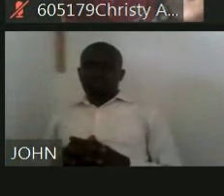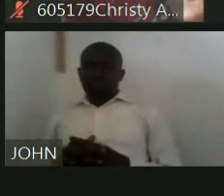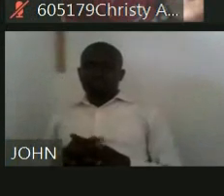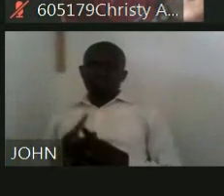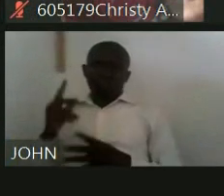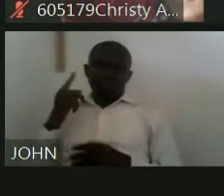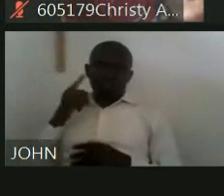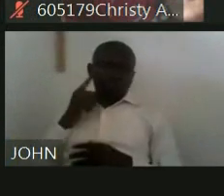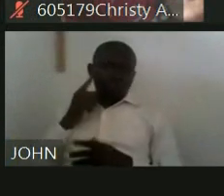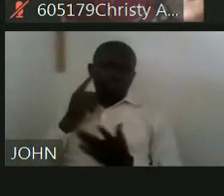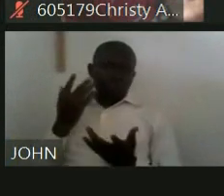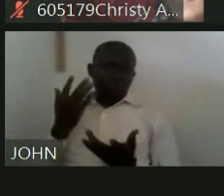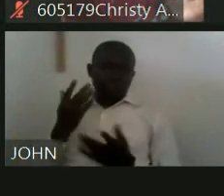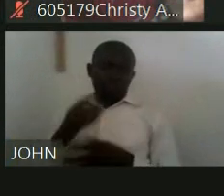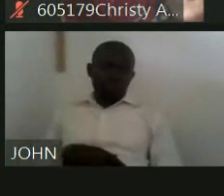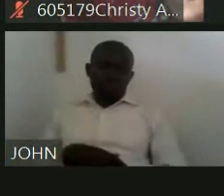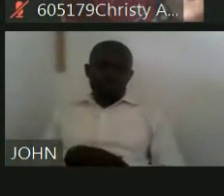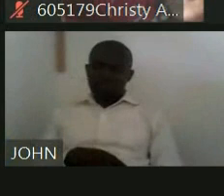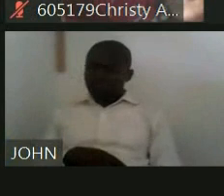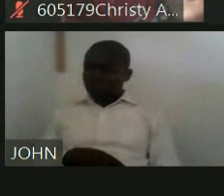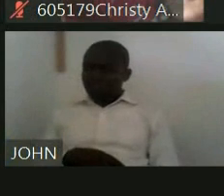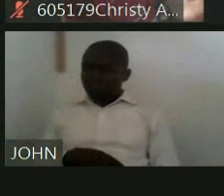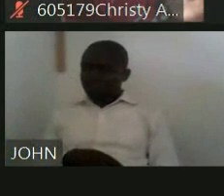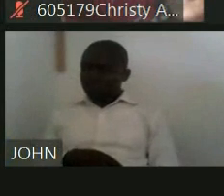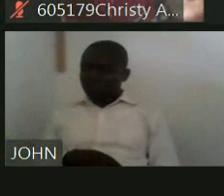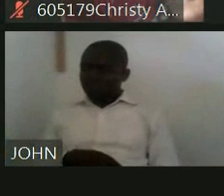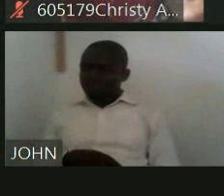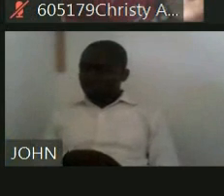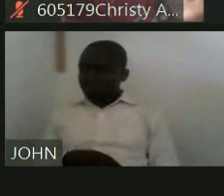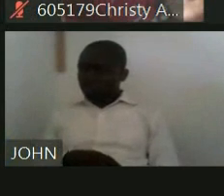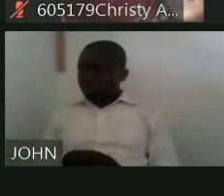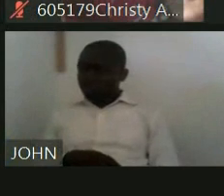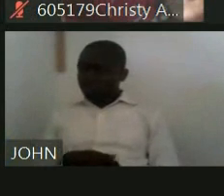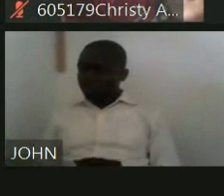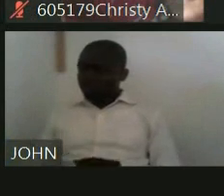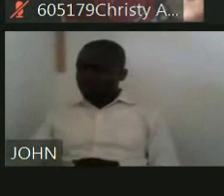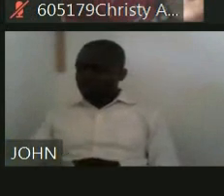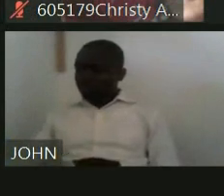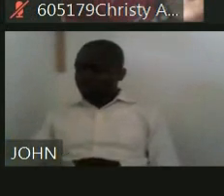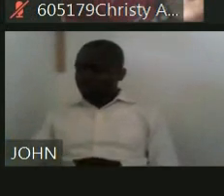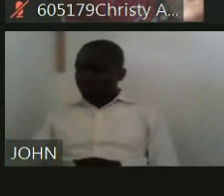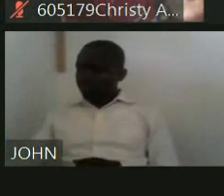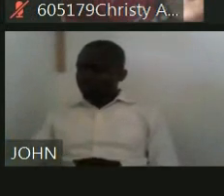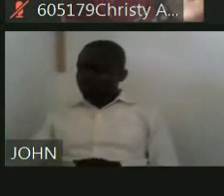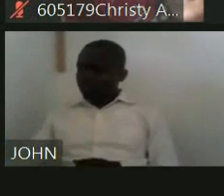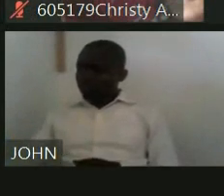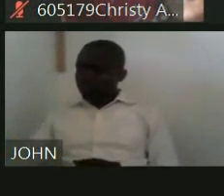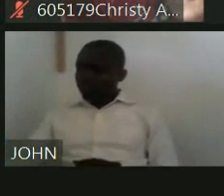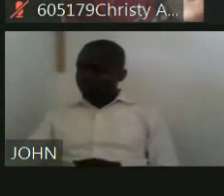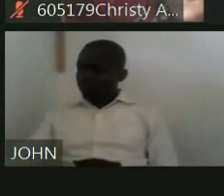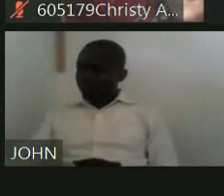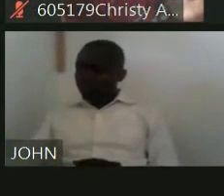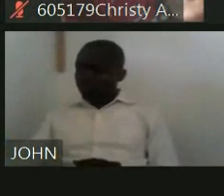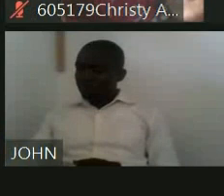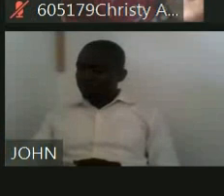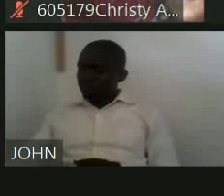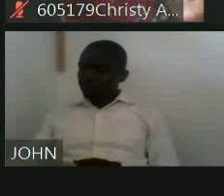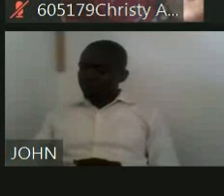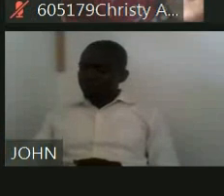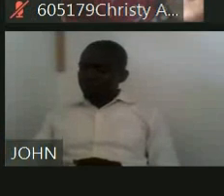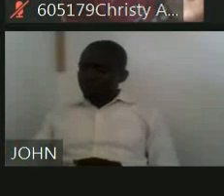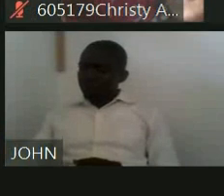Okay. Okay. So the point being made is particularly pertaining to women with disabilities. Christy mentioned earlier